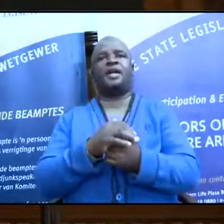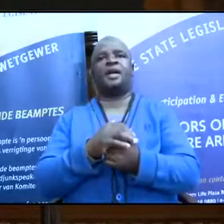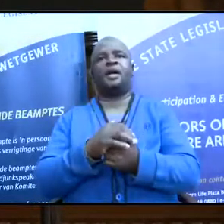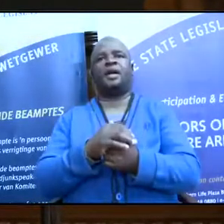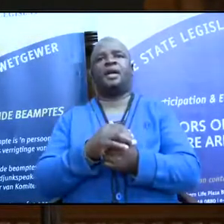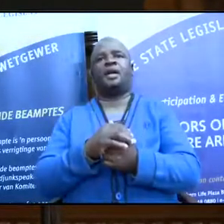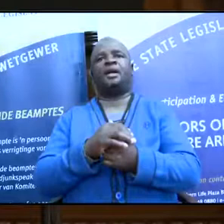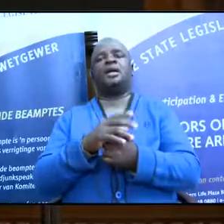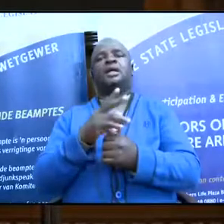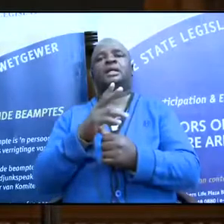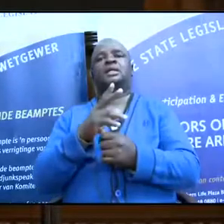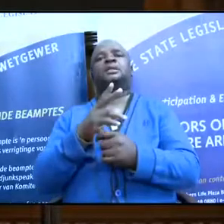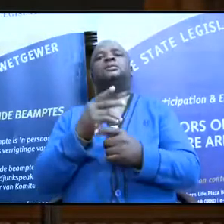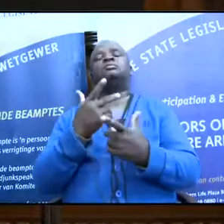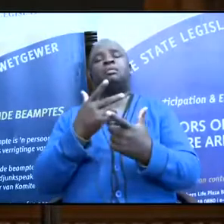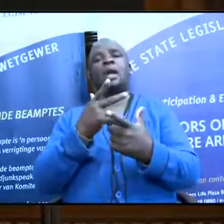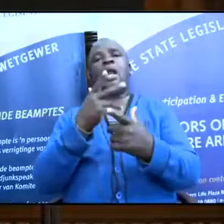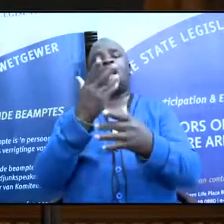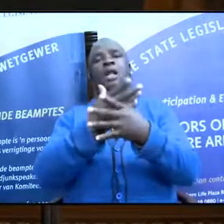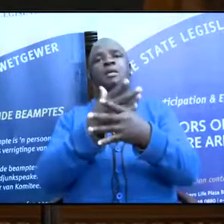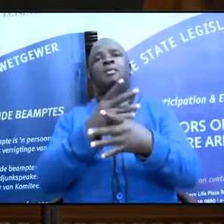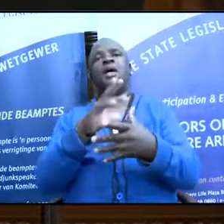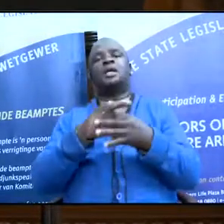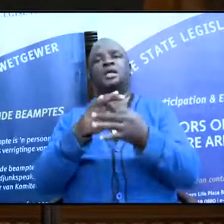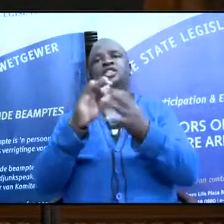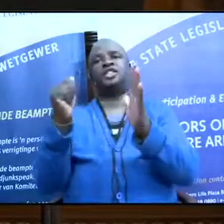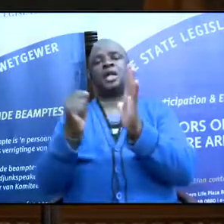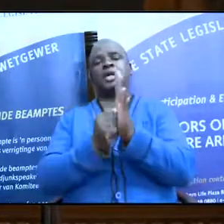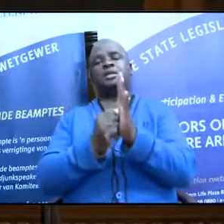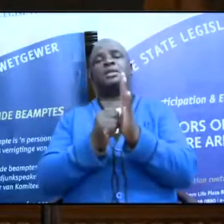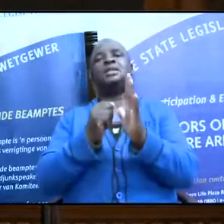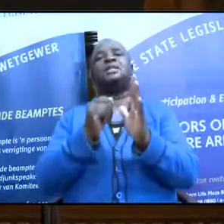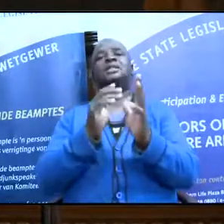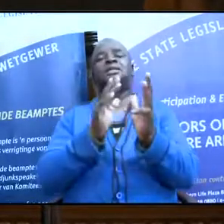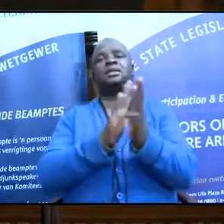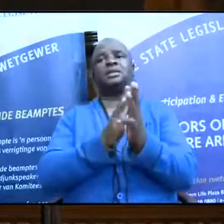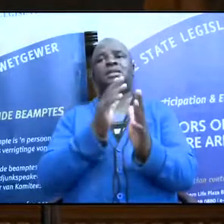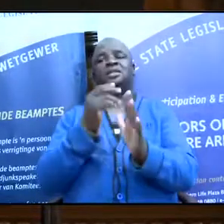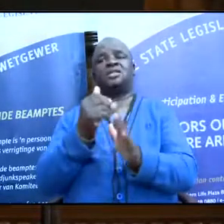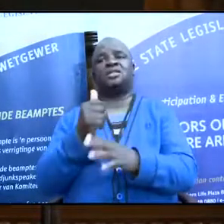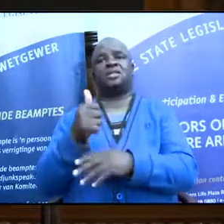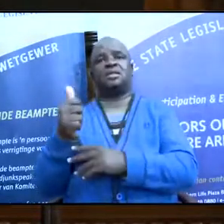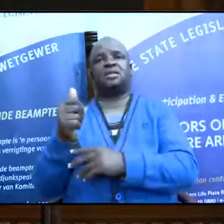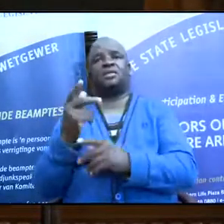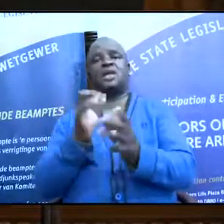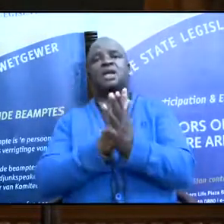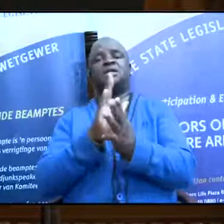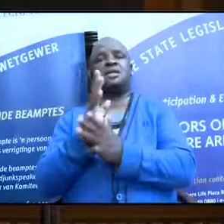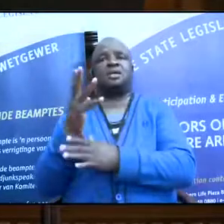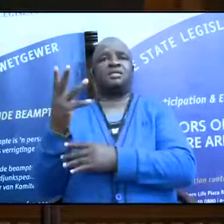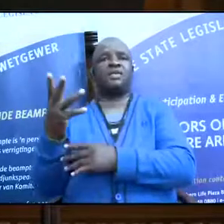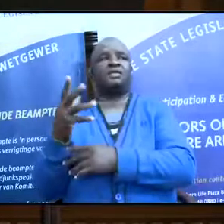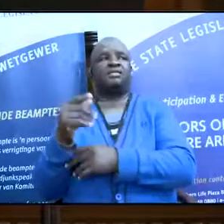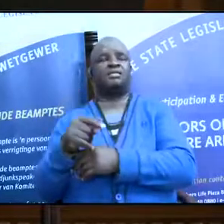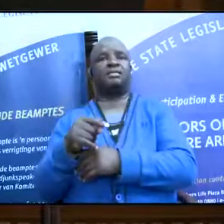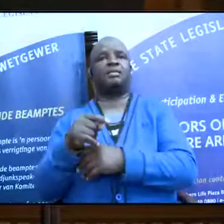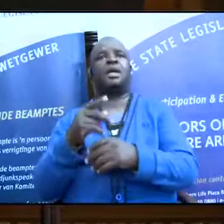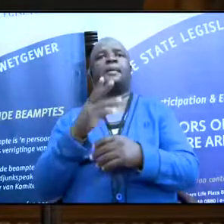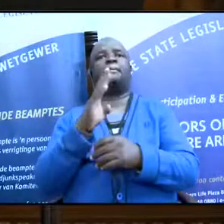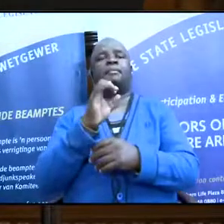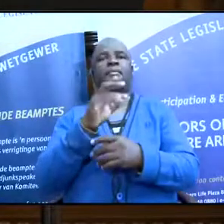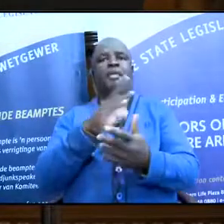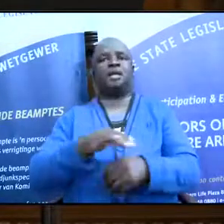the labor relations act of 19x66 of 1995 basic conditions of employment